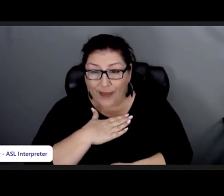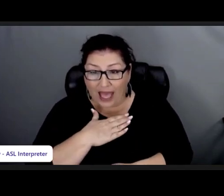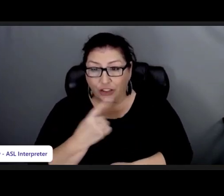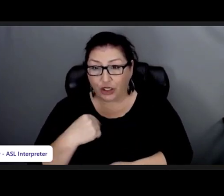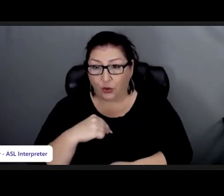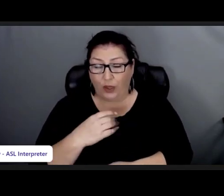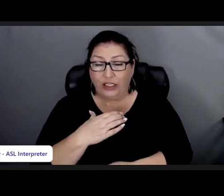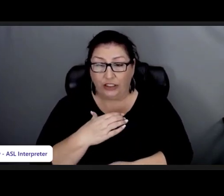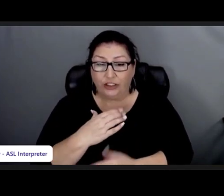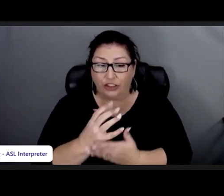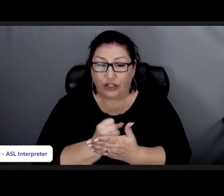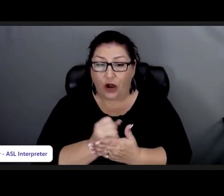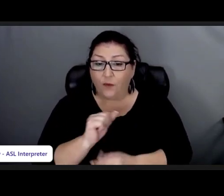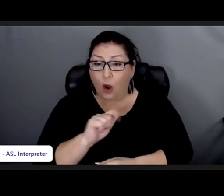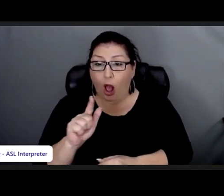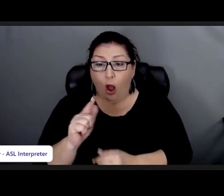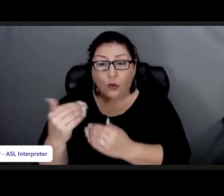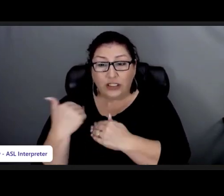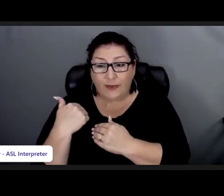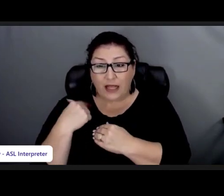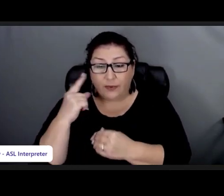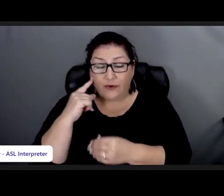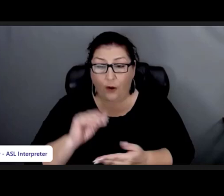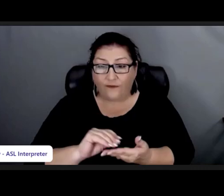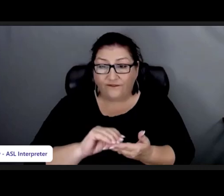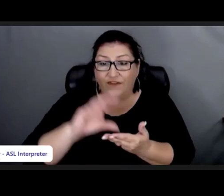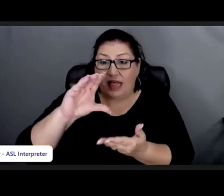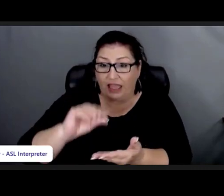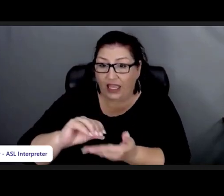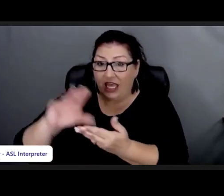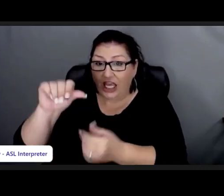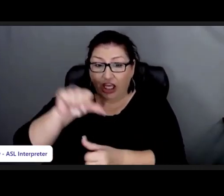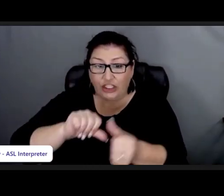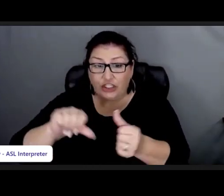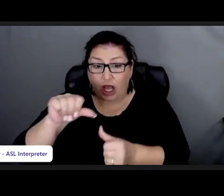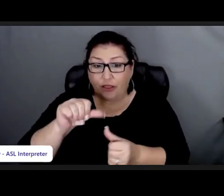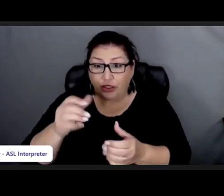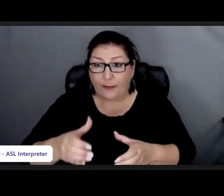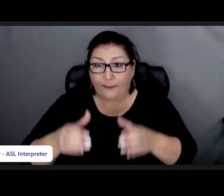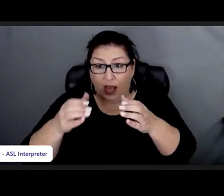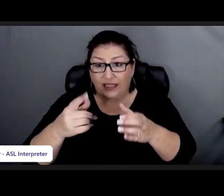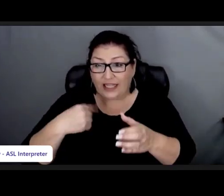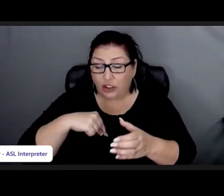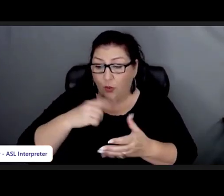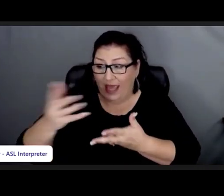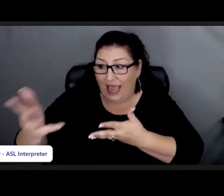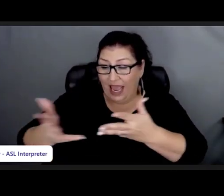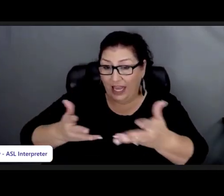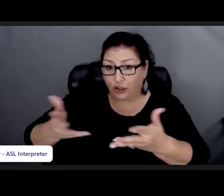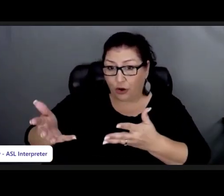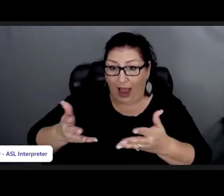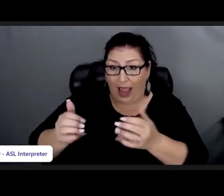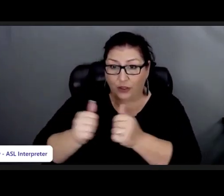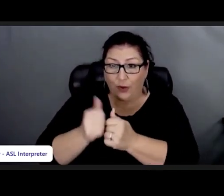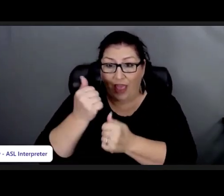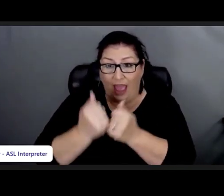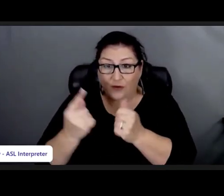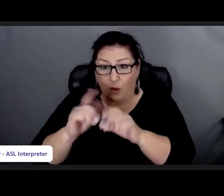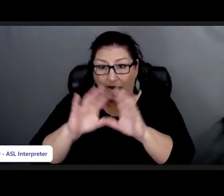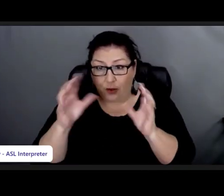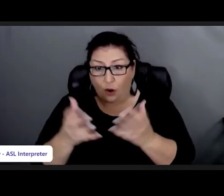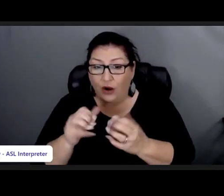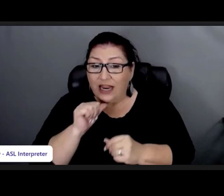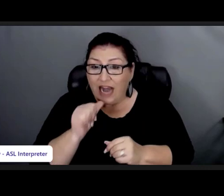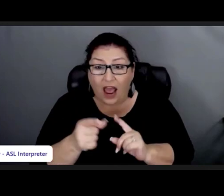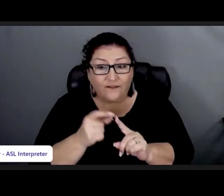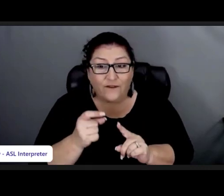all are responsible for filling each other's buckets as we interact with everyone in the world, not just from a